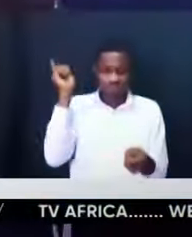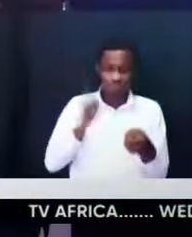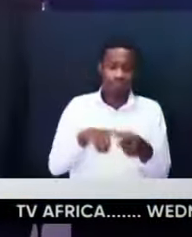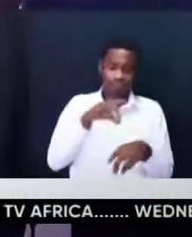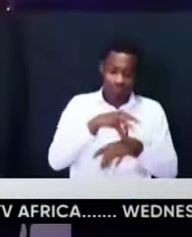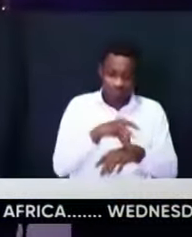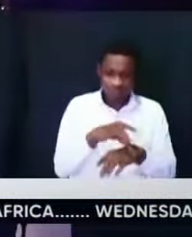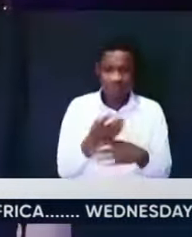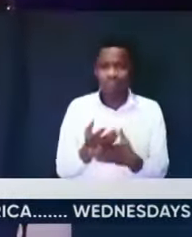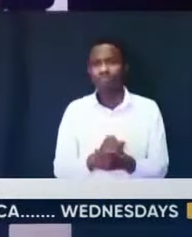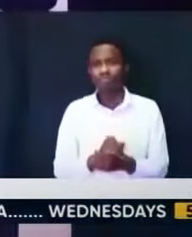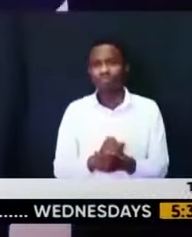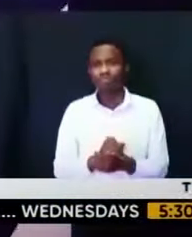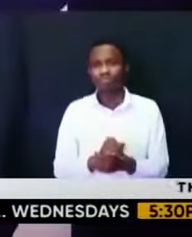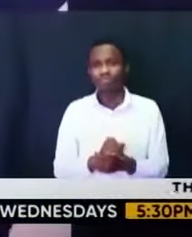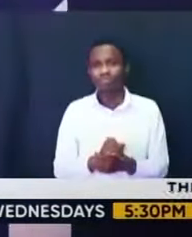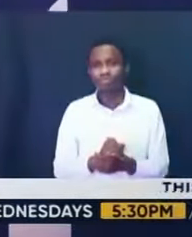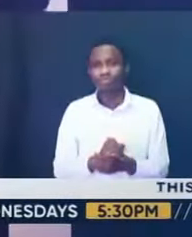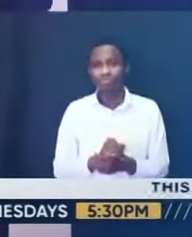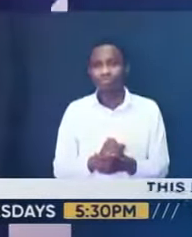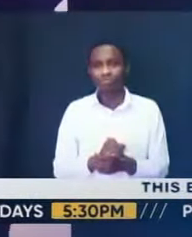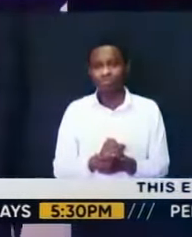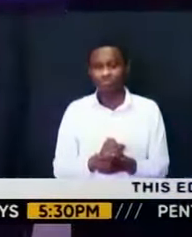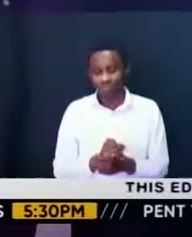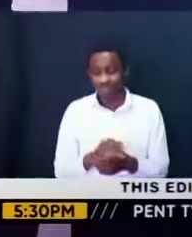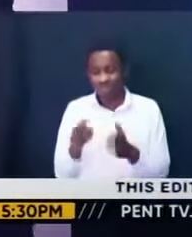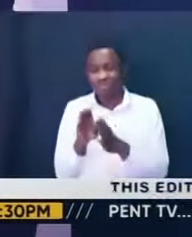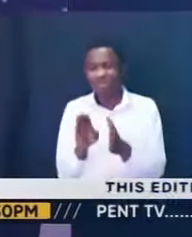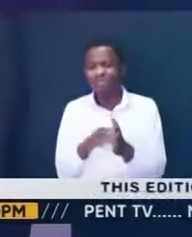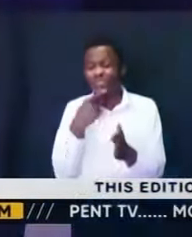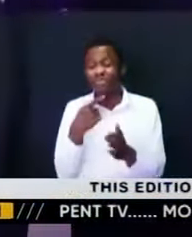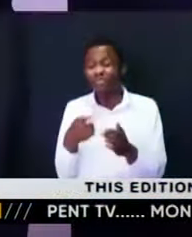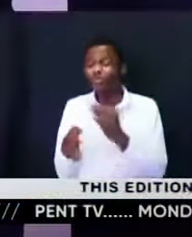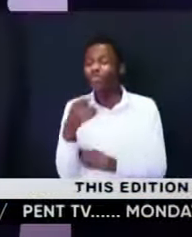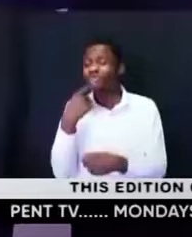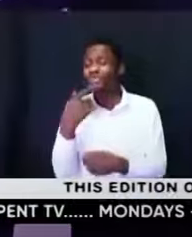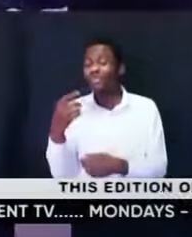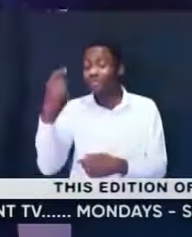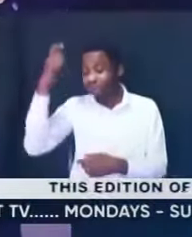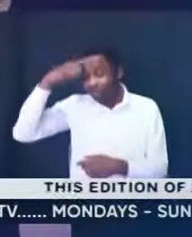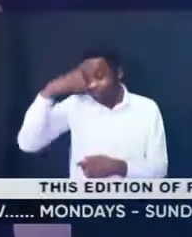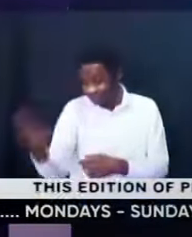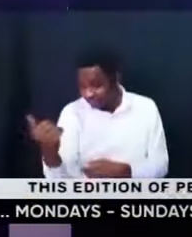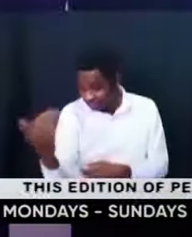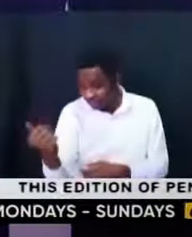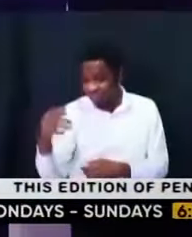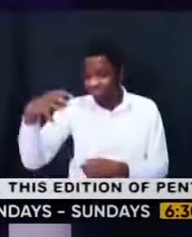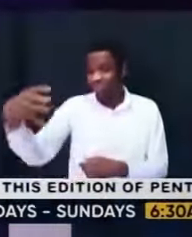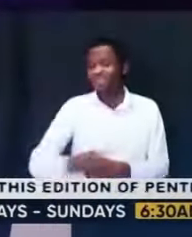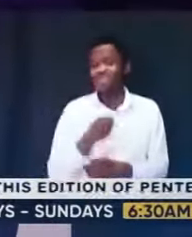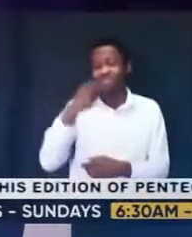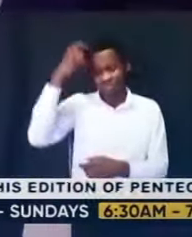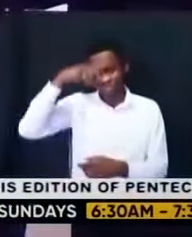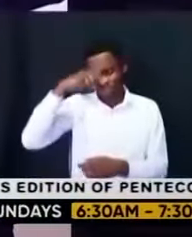say that he say my friend come come bring the my wisdom and then go he only said you have